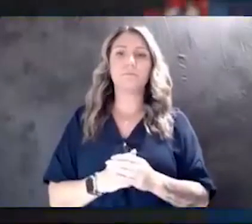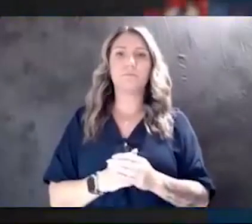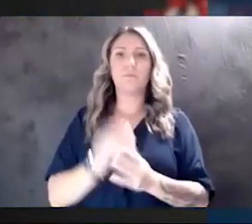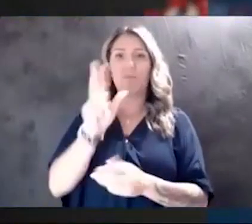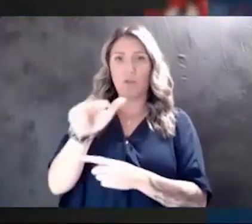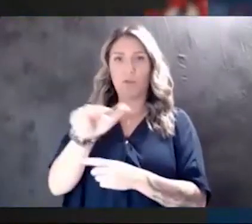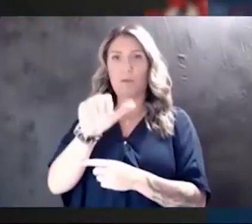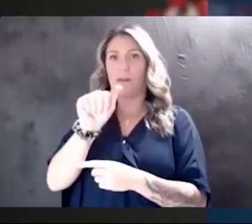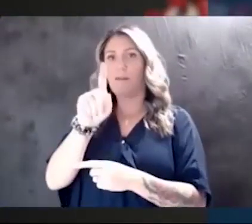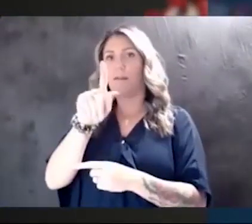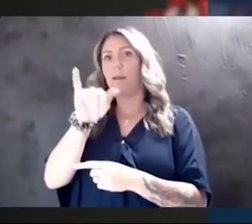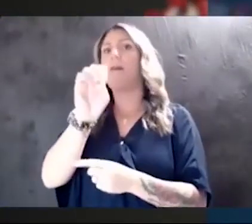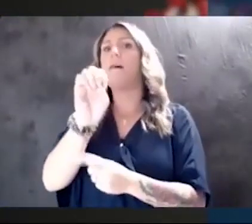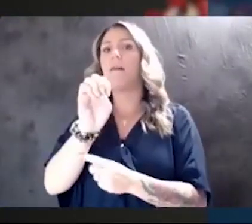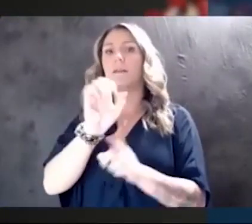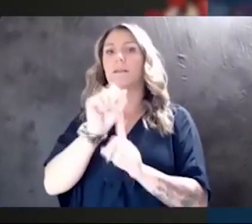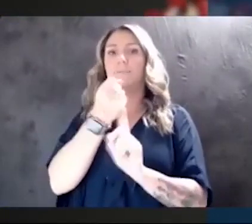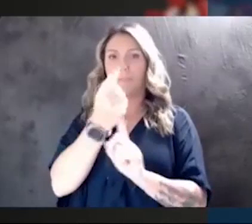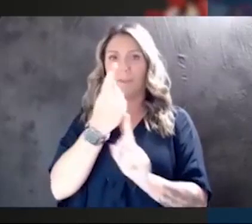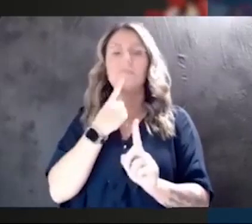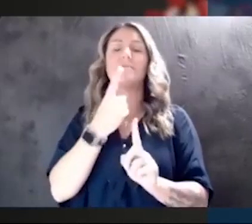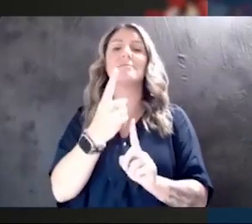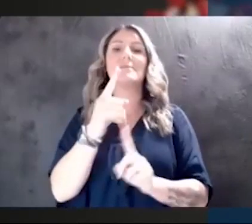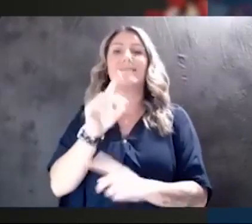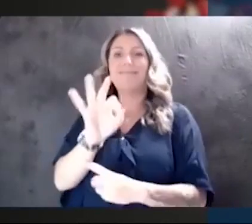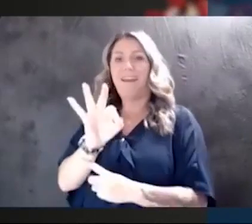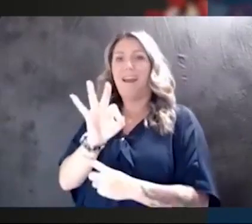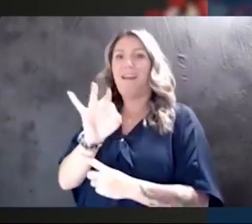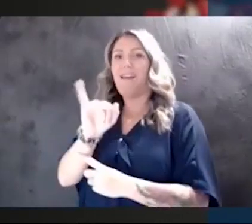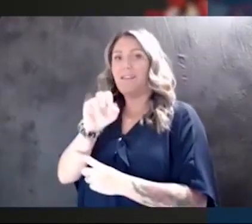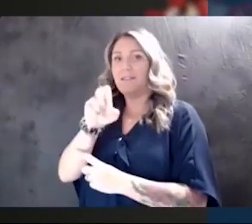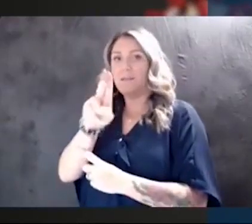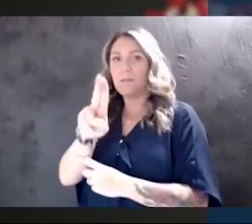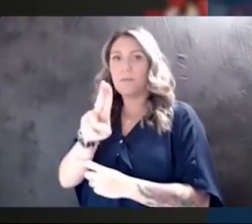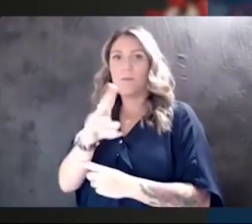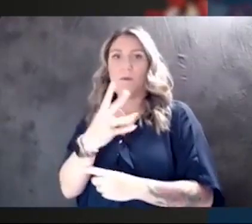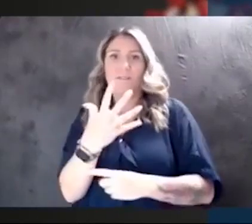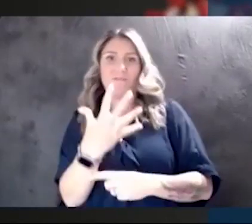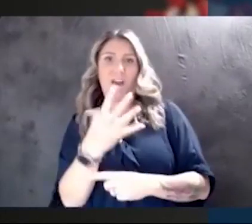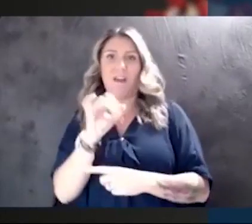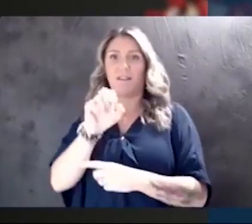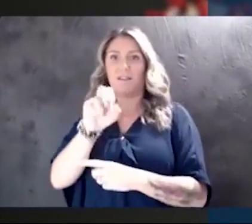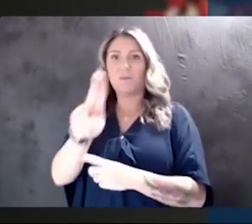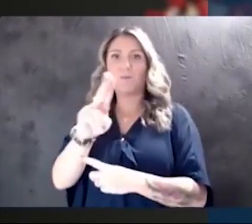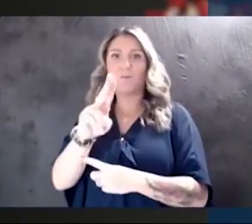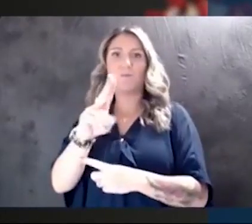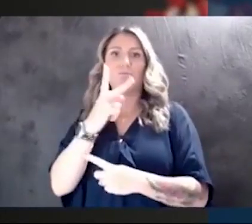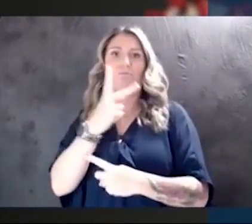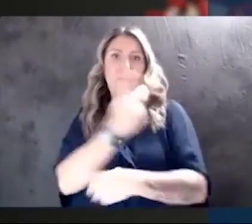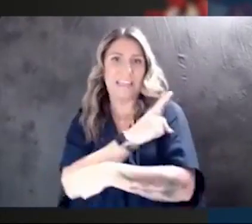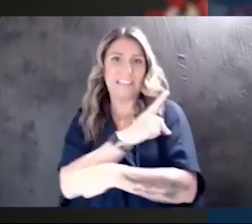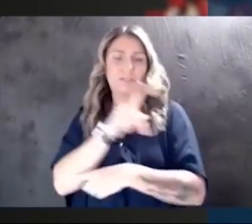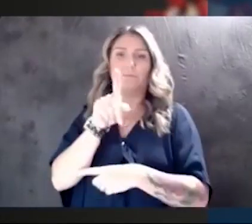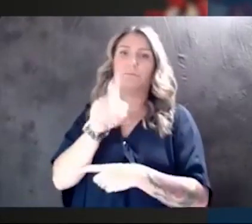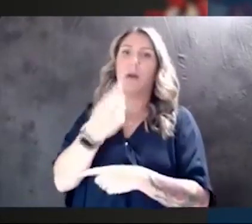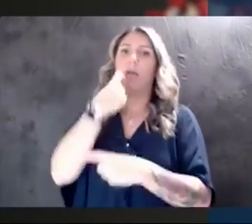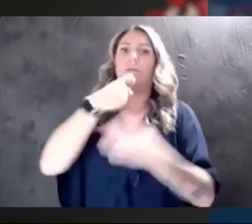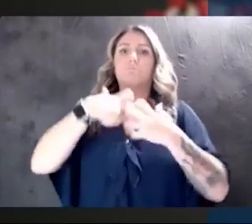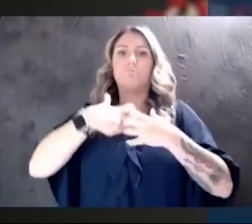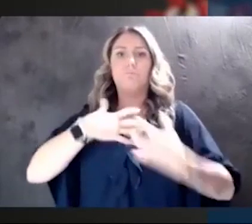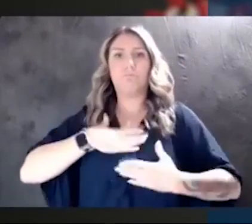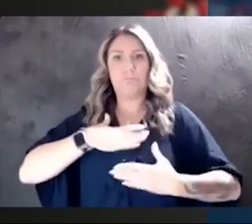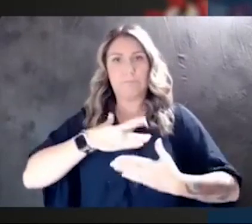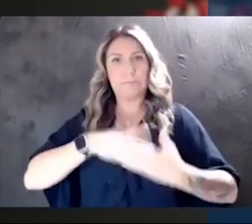cases today, 9 of those in the ICU. 5 of those ICU patients are needing a ventilator to help them breathe. We